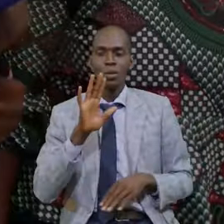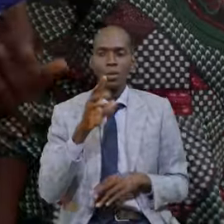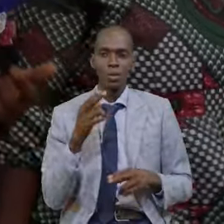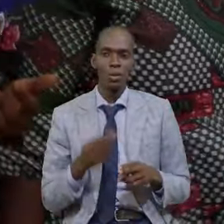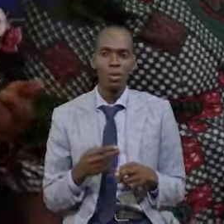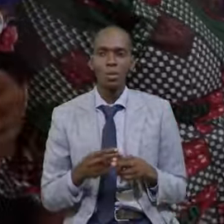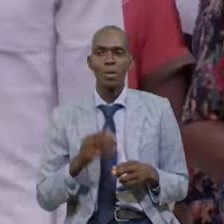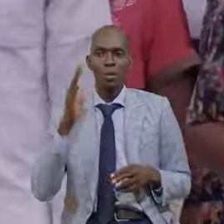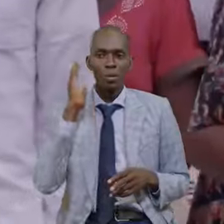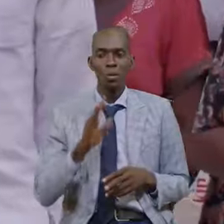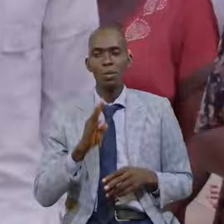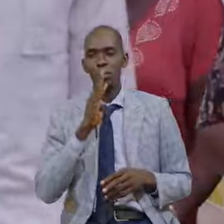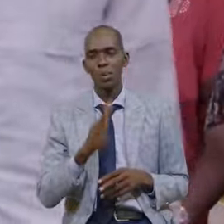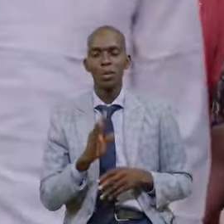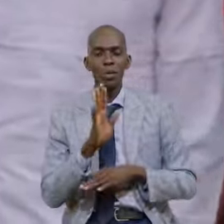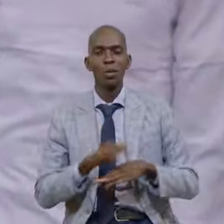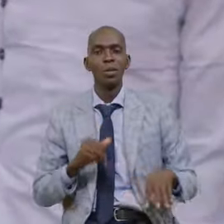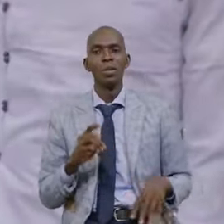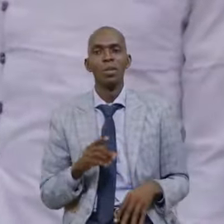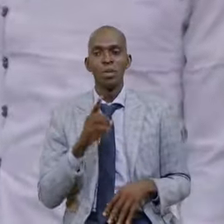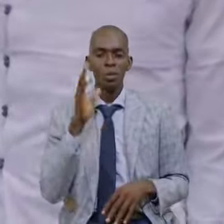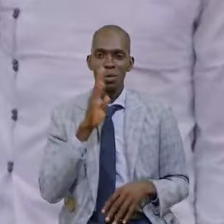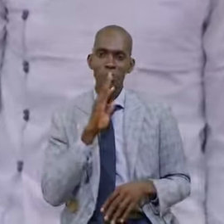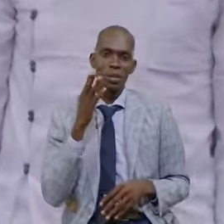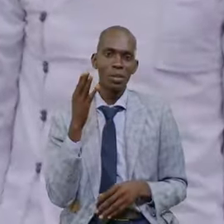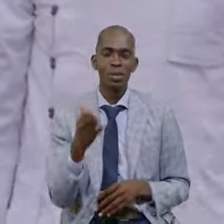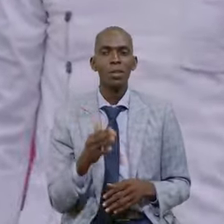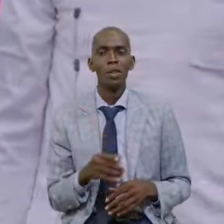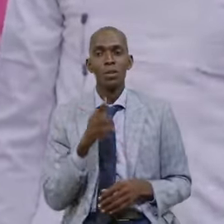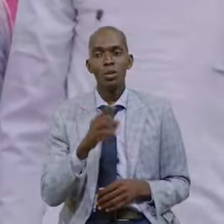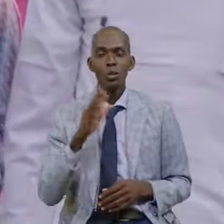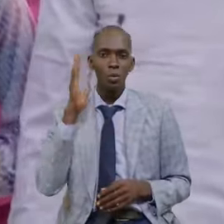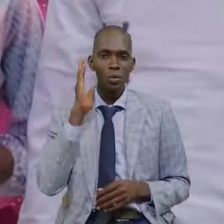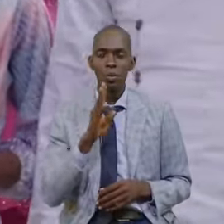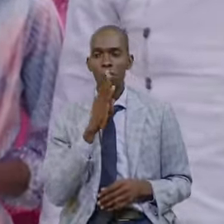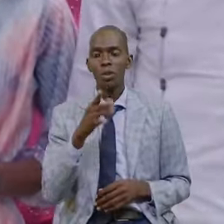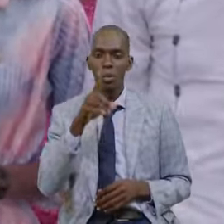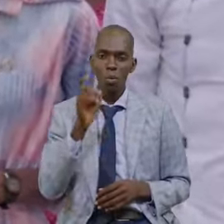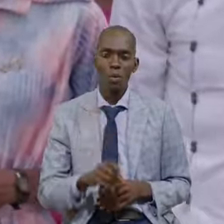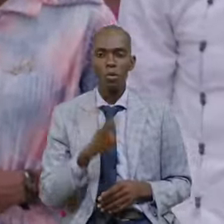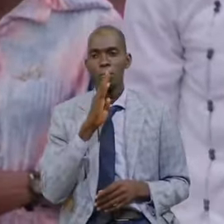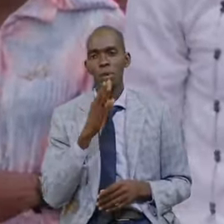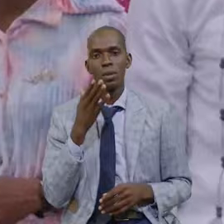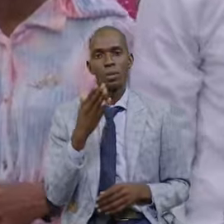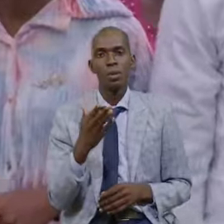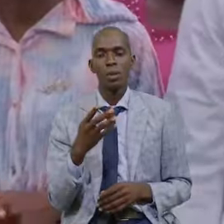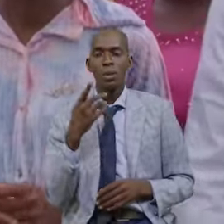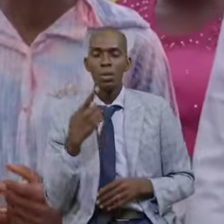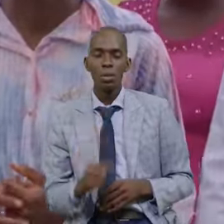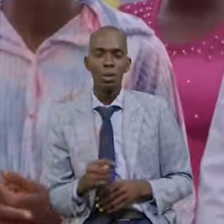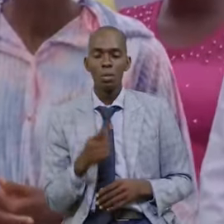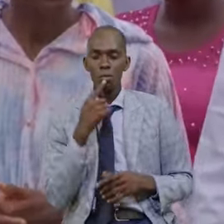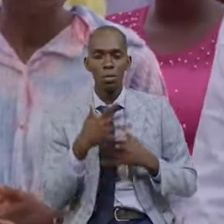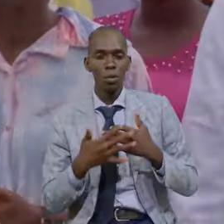will be called. You'll be there. You will be, you must be there. The blood of Jesus available